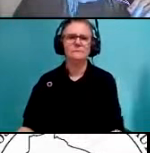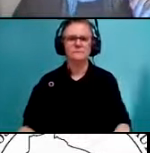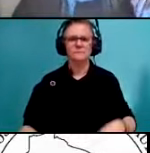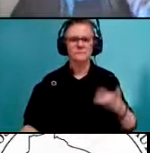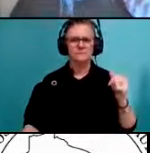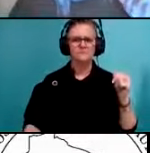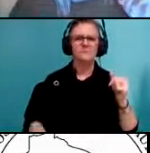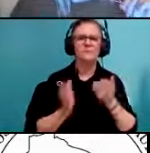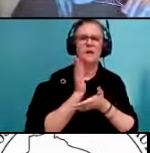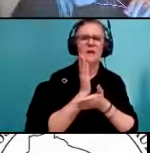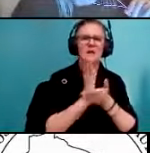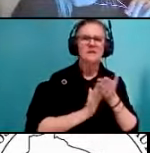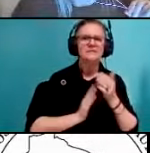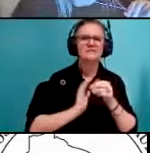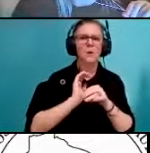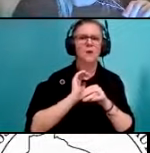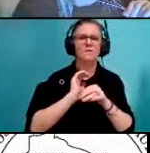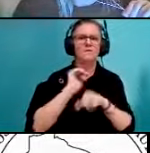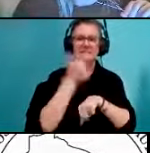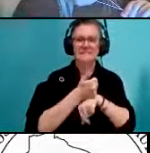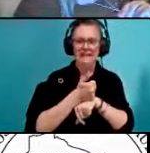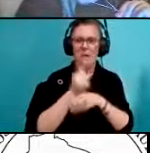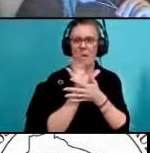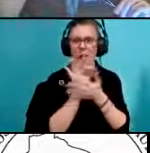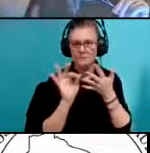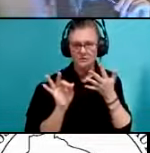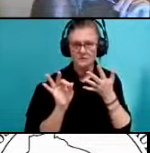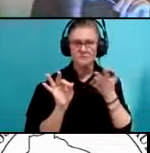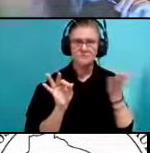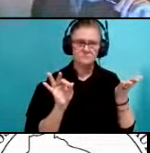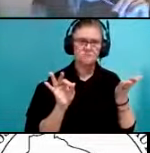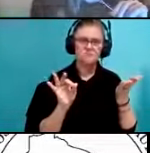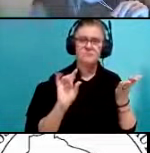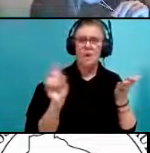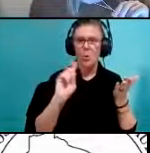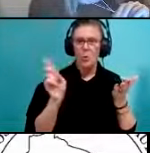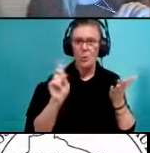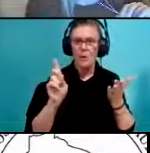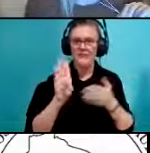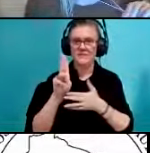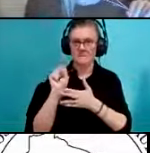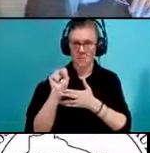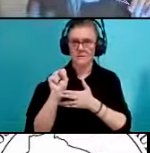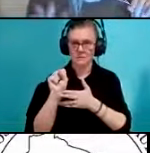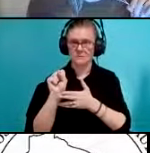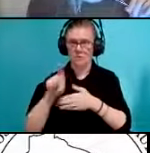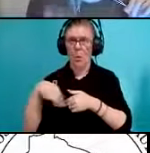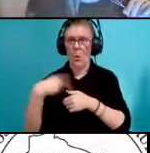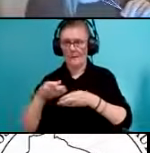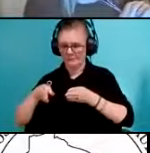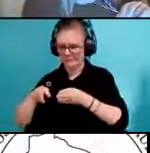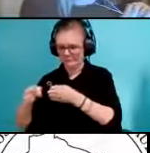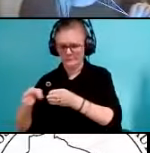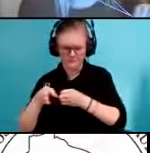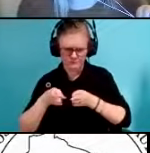So some of the configuration options that we're looking at as far as where in the roadway would the bus only lane be located and sort